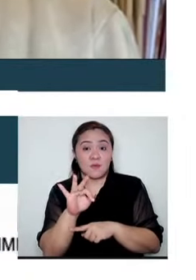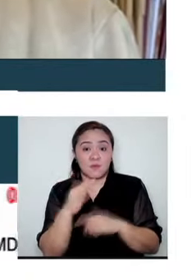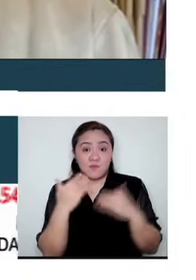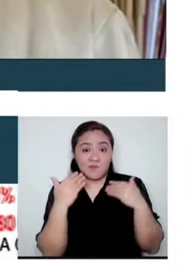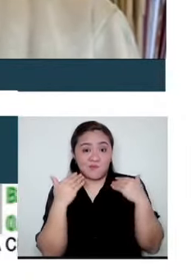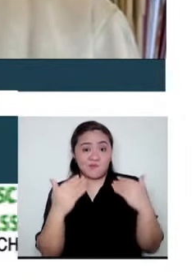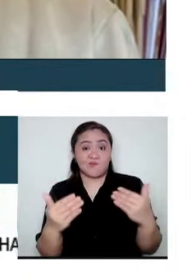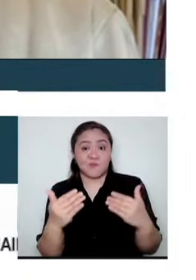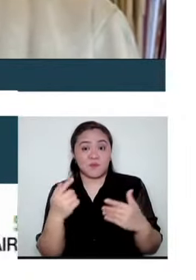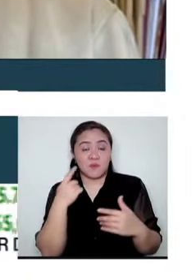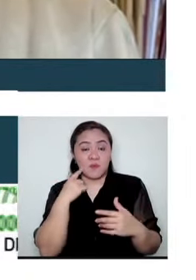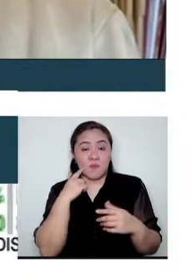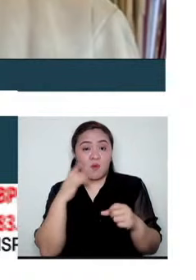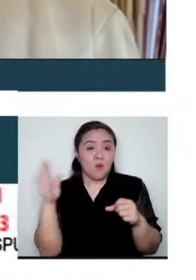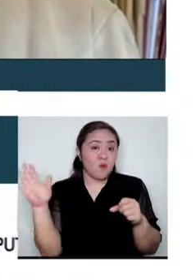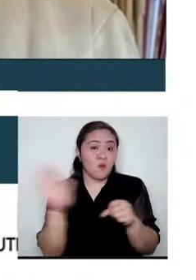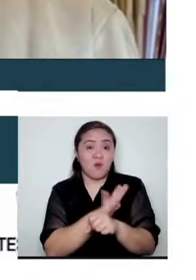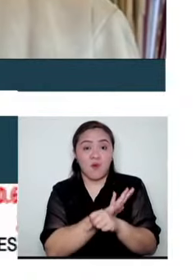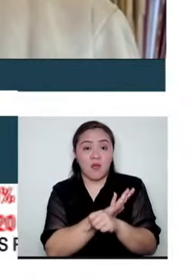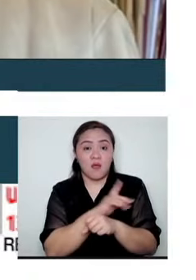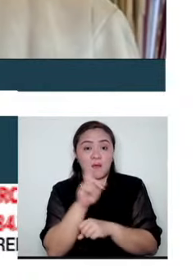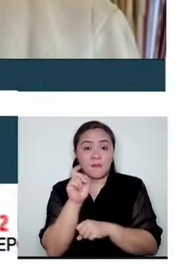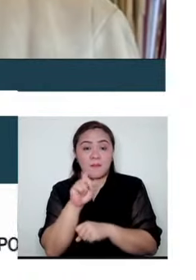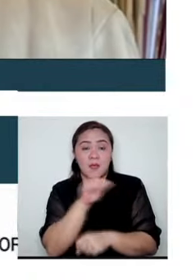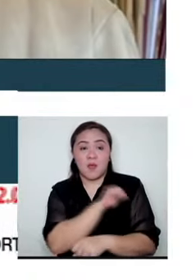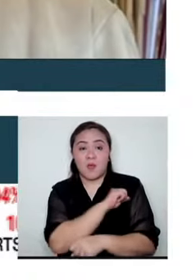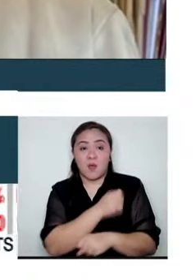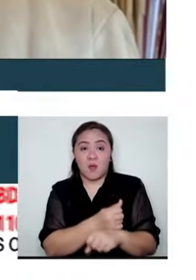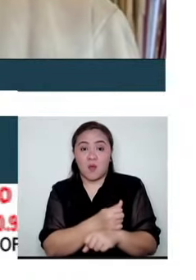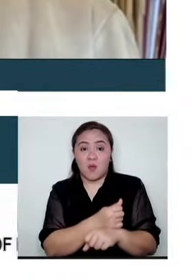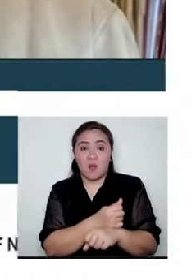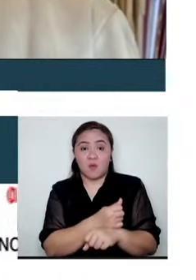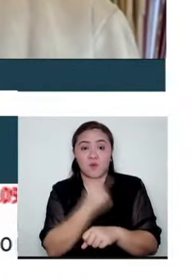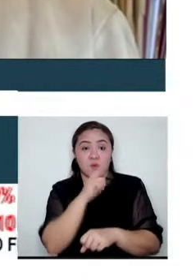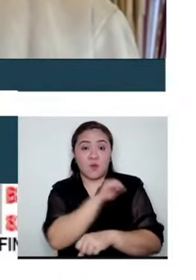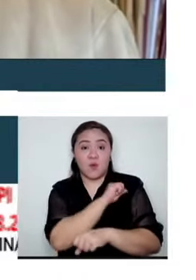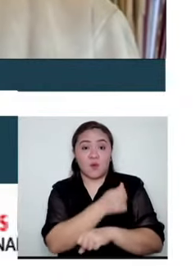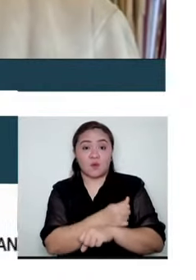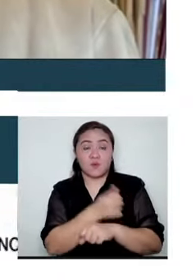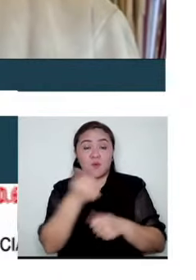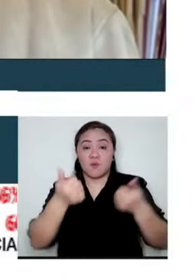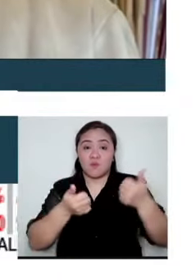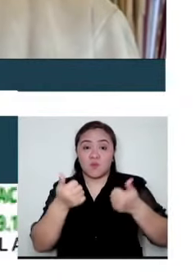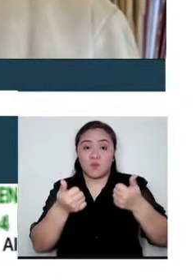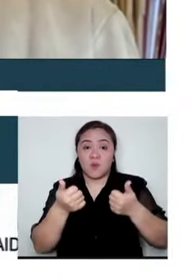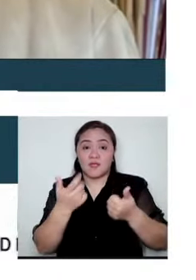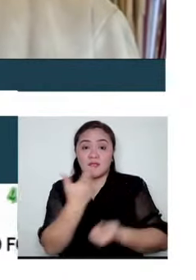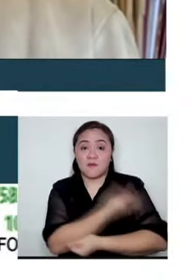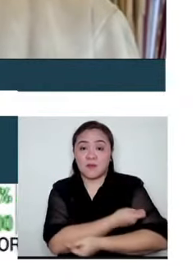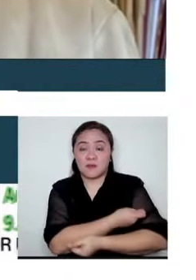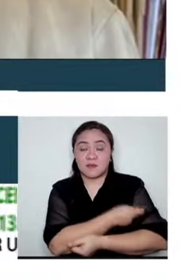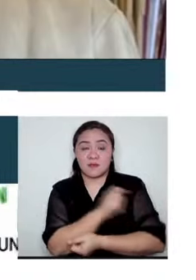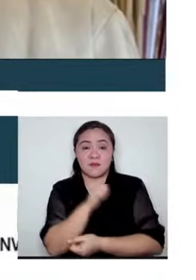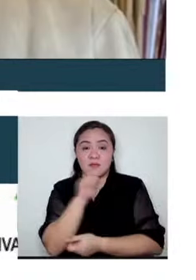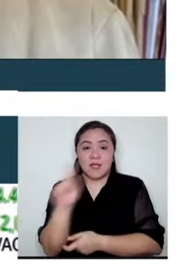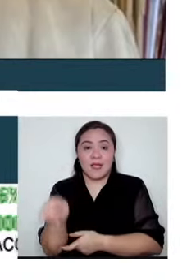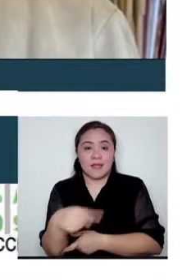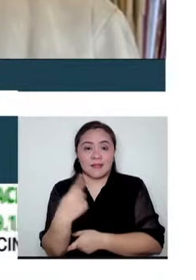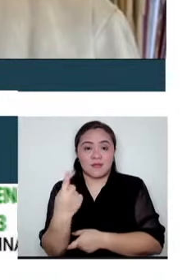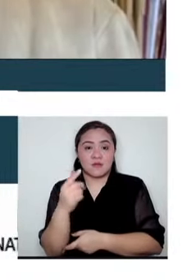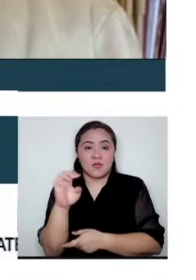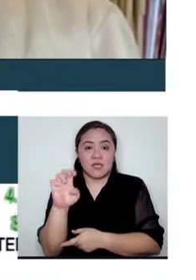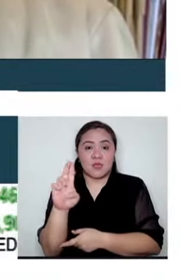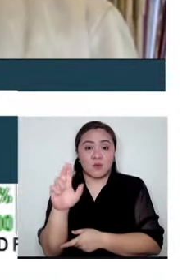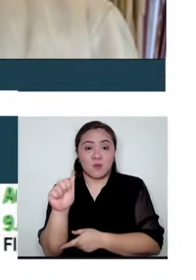the full authorization is given to whichever vaccine, and it's not just under an EUA? Is